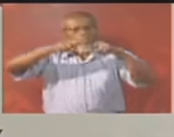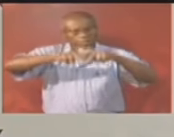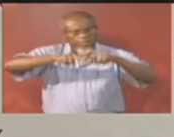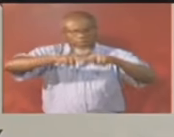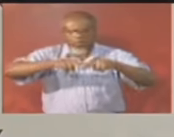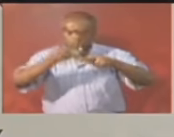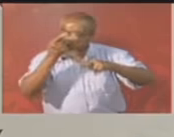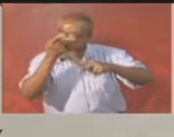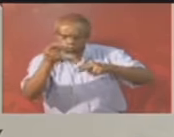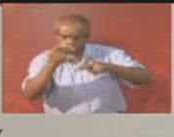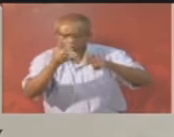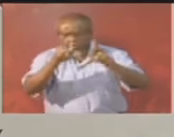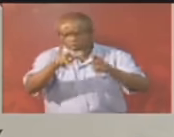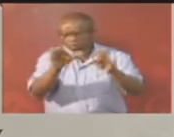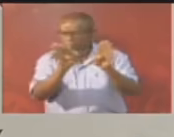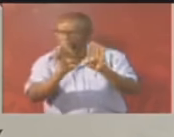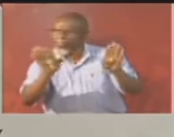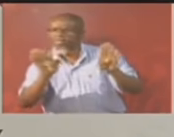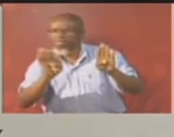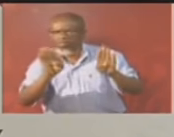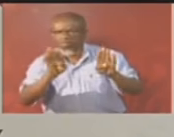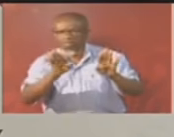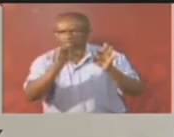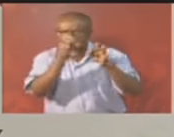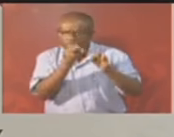understanding, accepting the